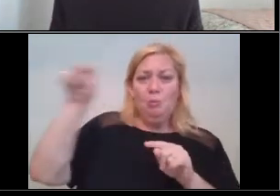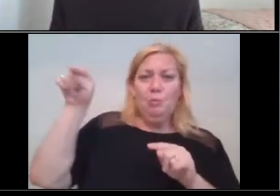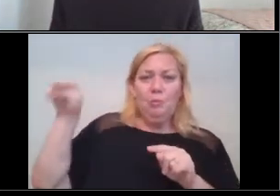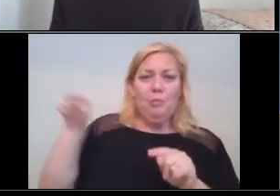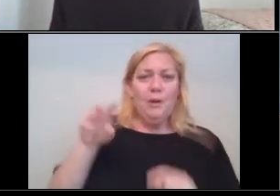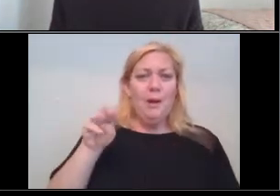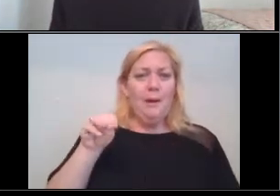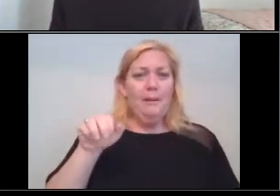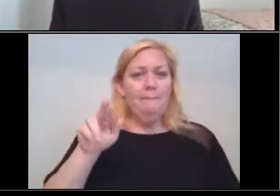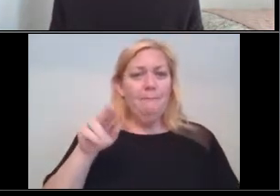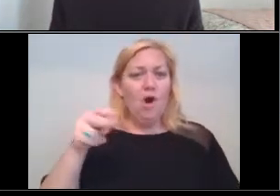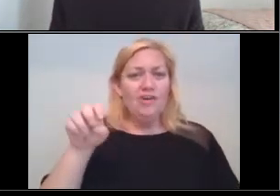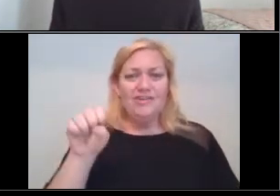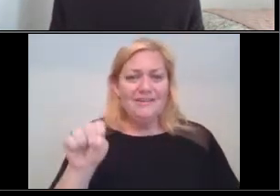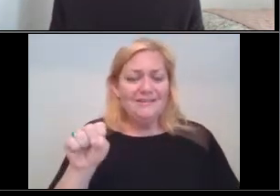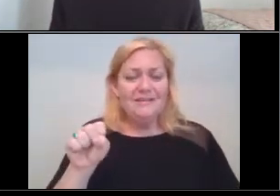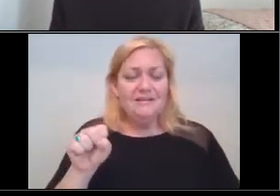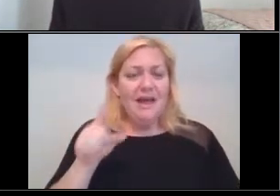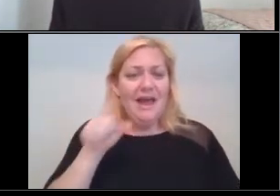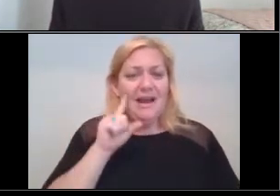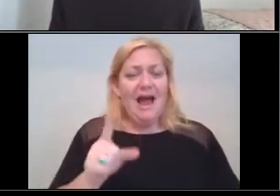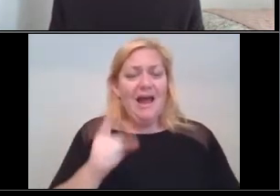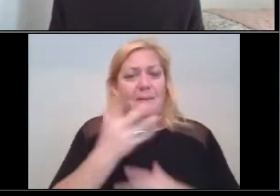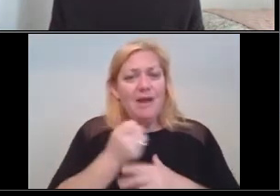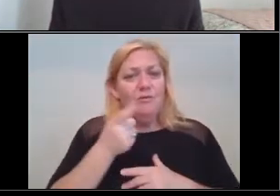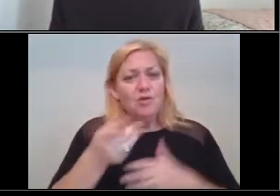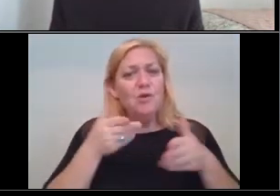And I'm pleading with you to allow